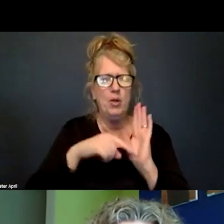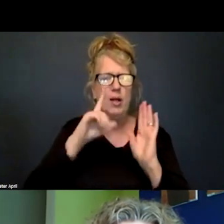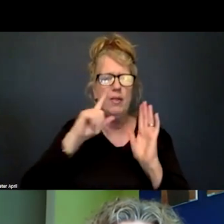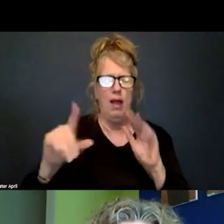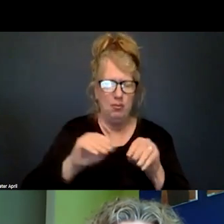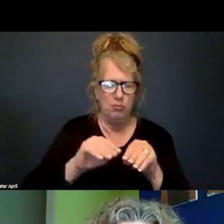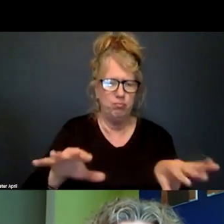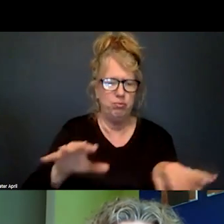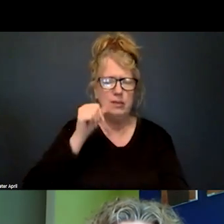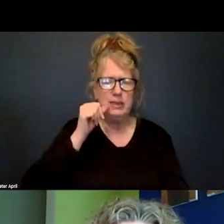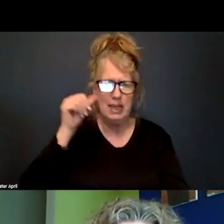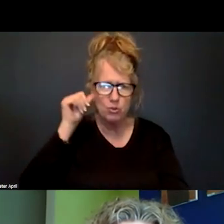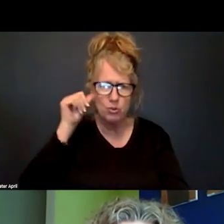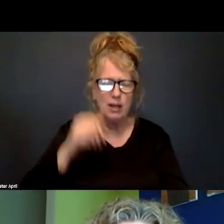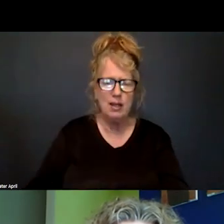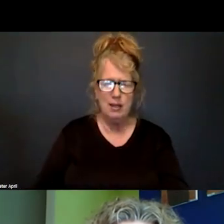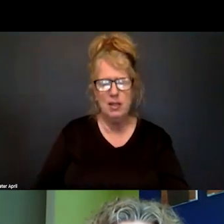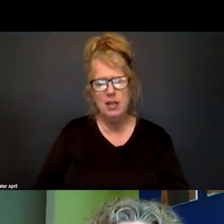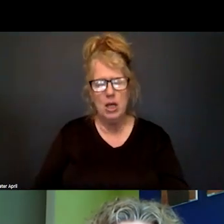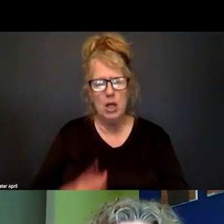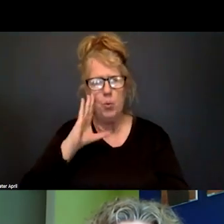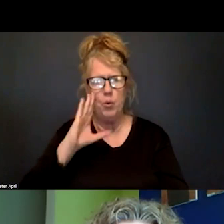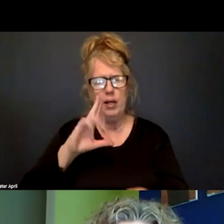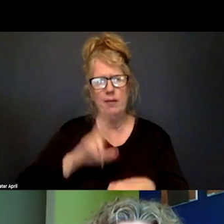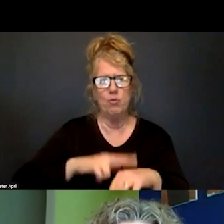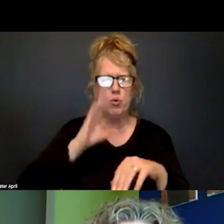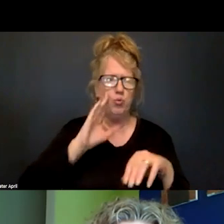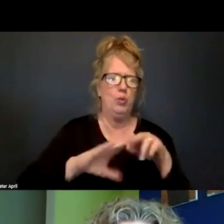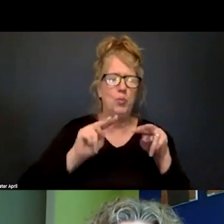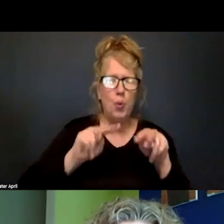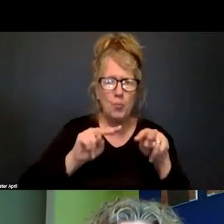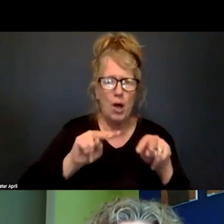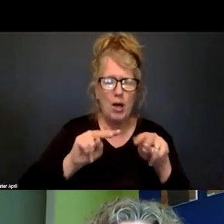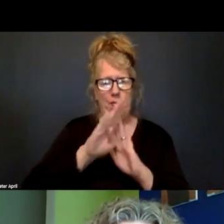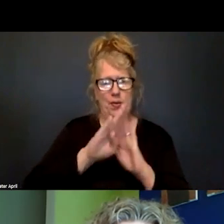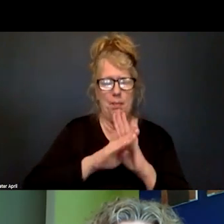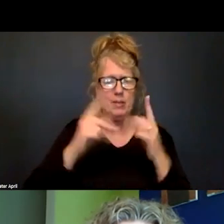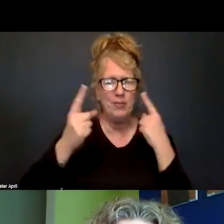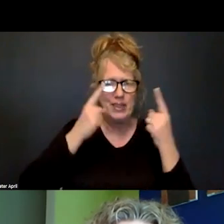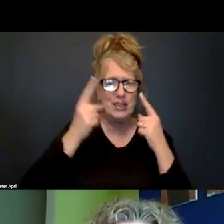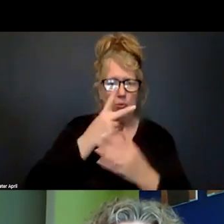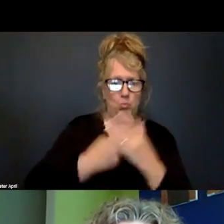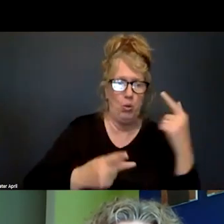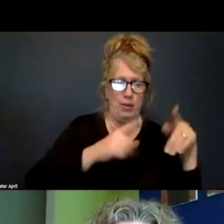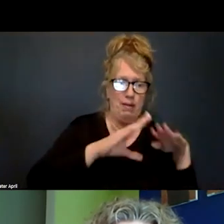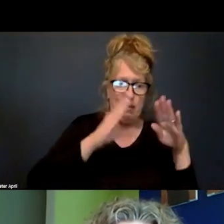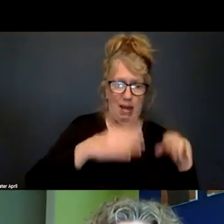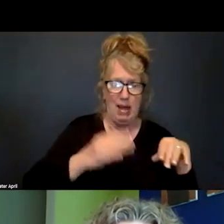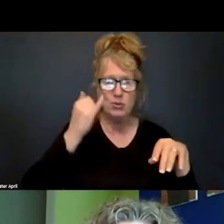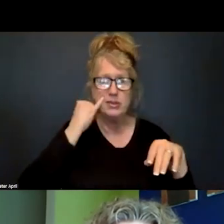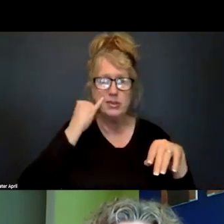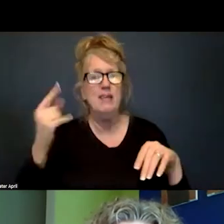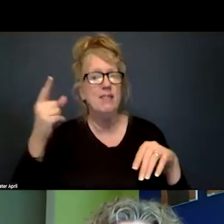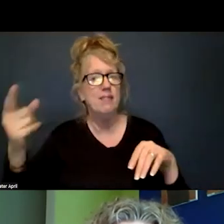out yesterday, and we'll, of course, monitor as that bill is considered in the House and if there is a counterpart in the